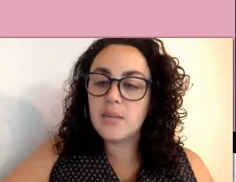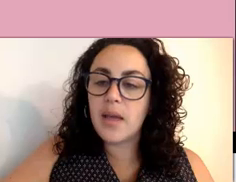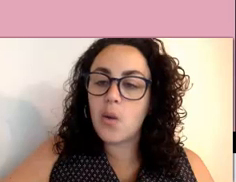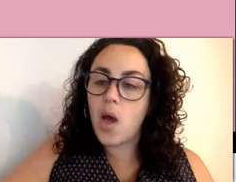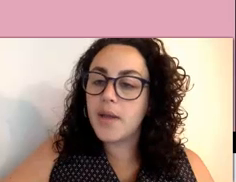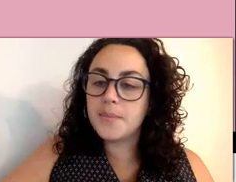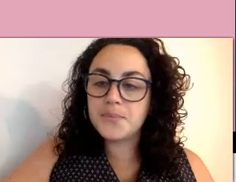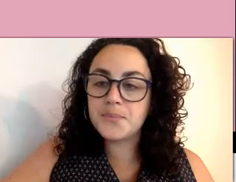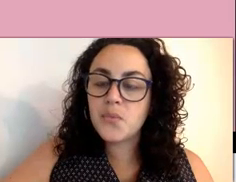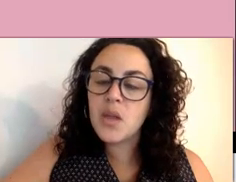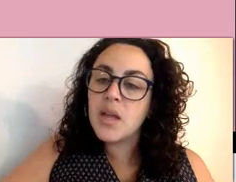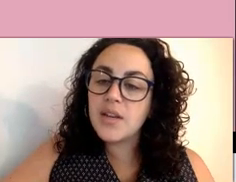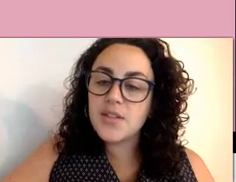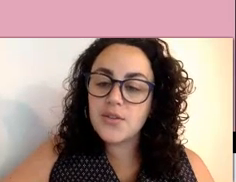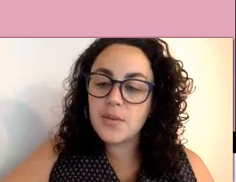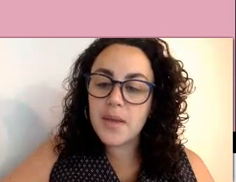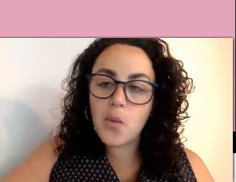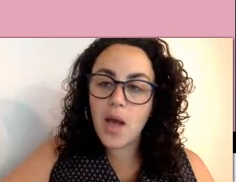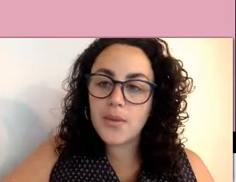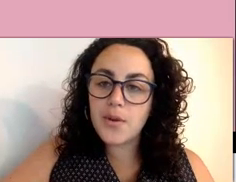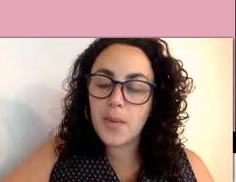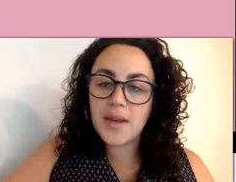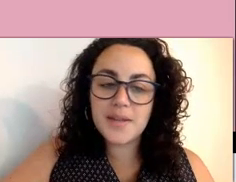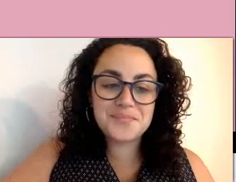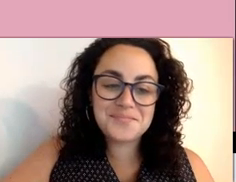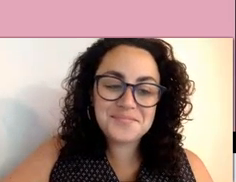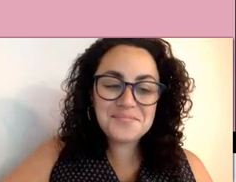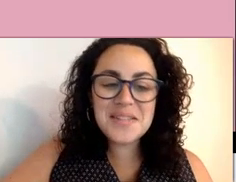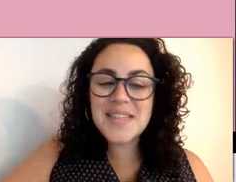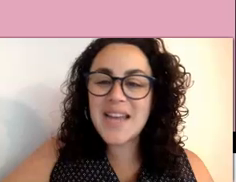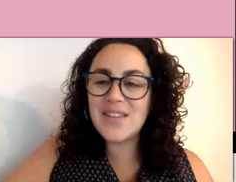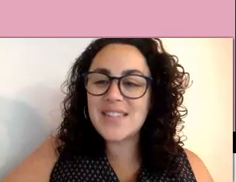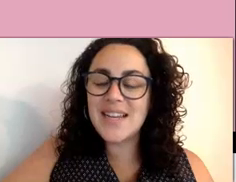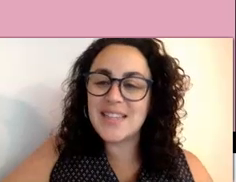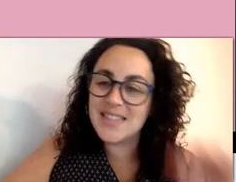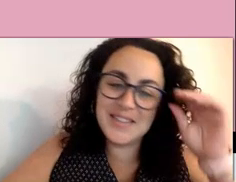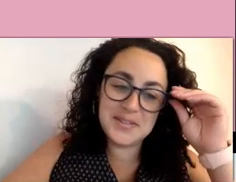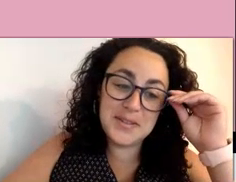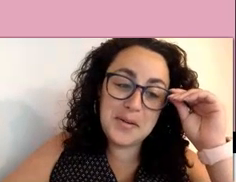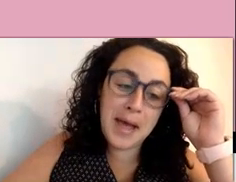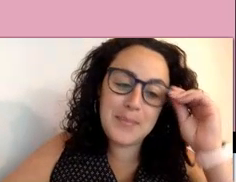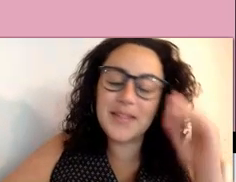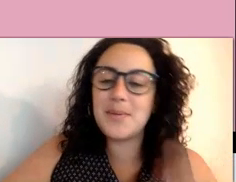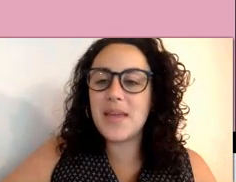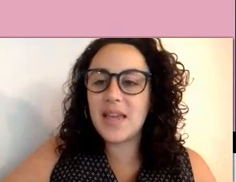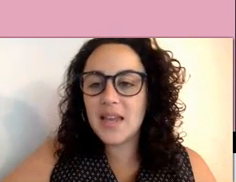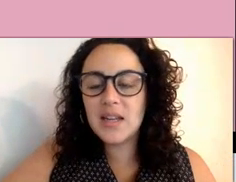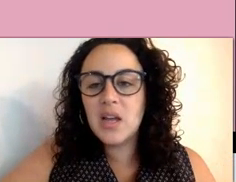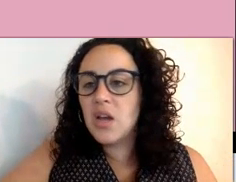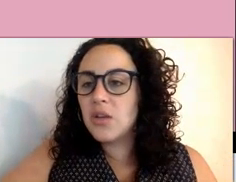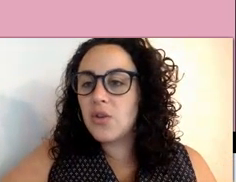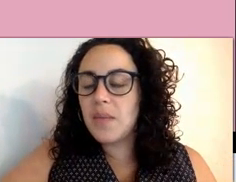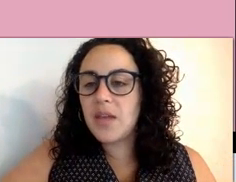lines that make it a Y. Here's how you could make a Y with your body. It's kind of exciting. This kid looks so happy to be making